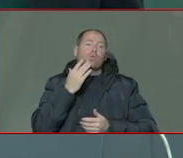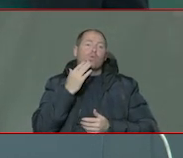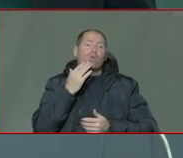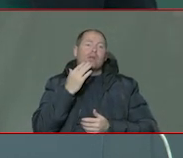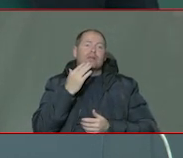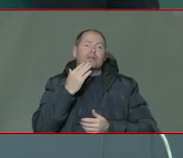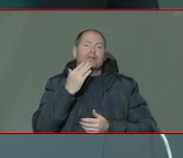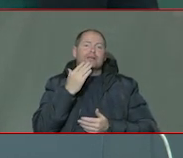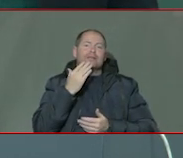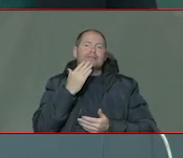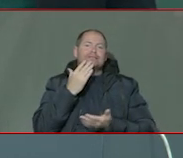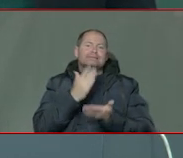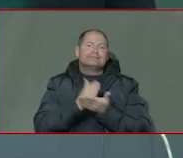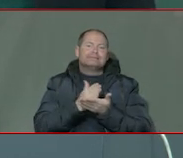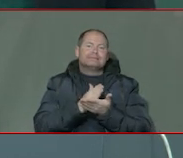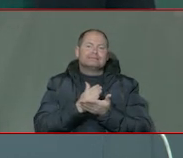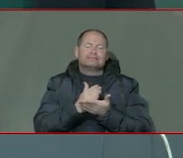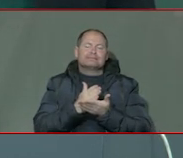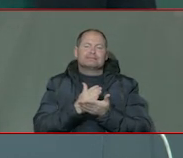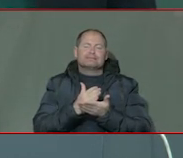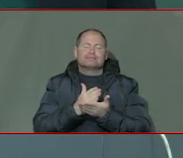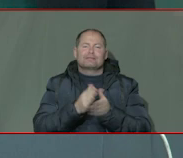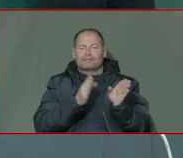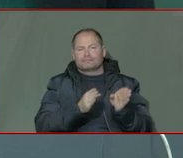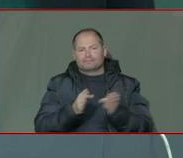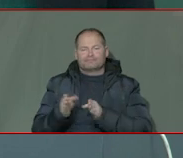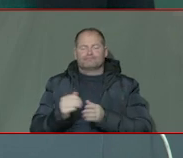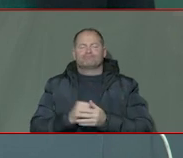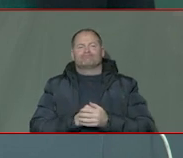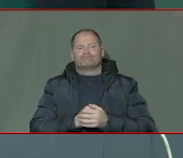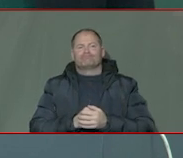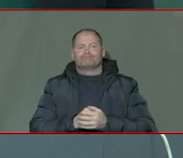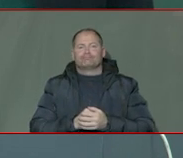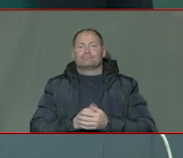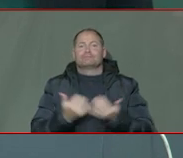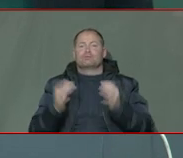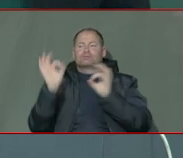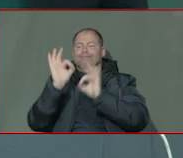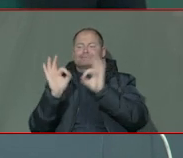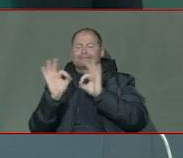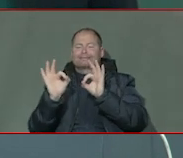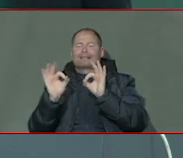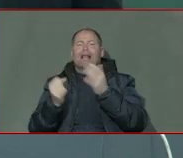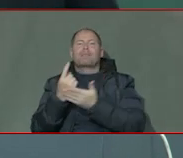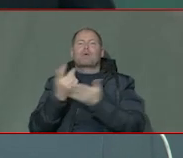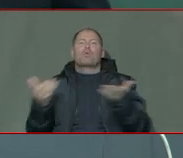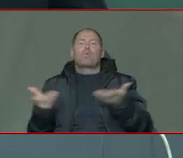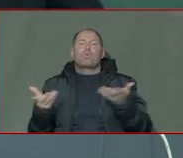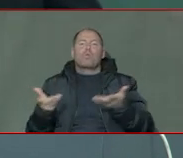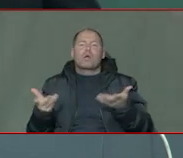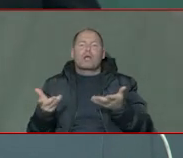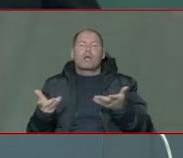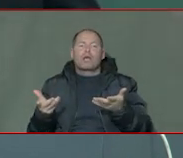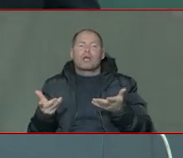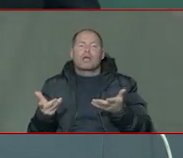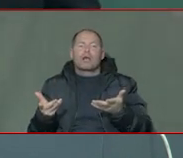interphase, right? And then where in a cell it takes place? It takes place in